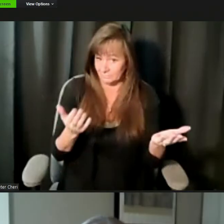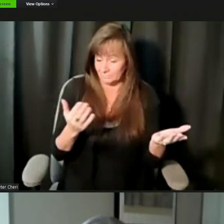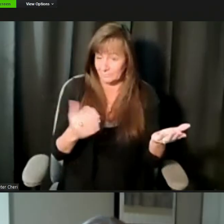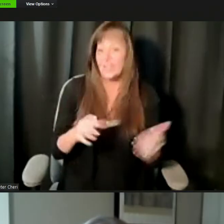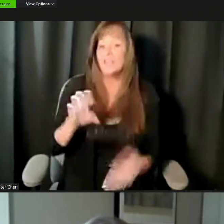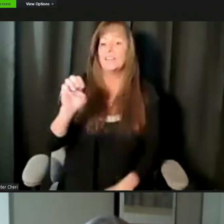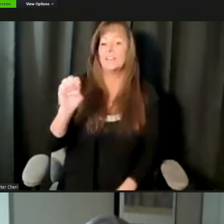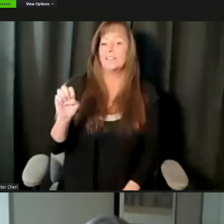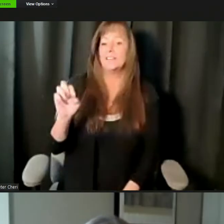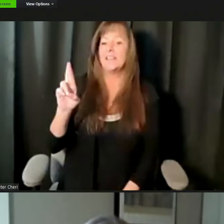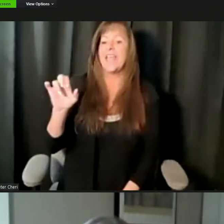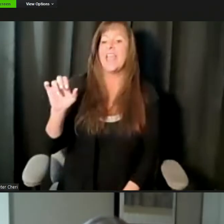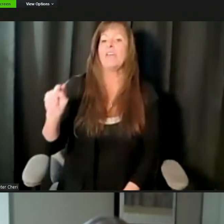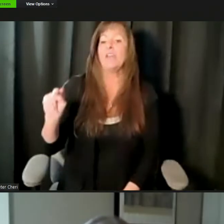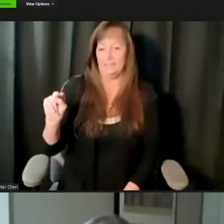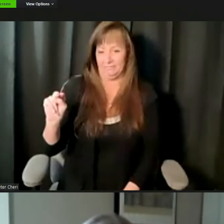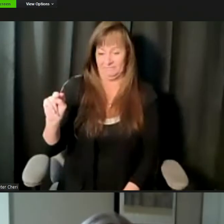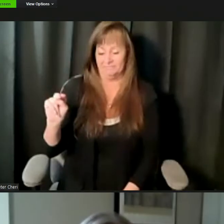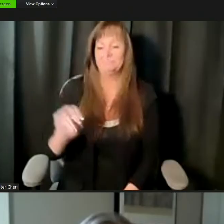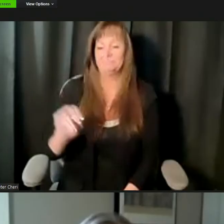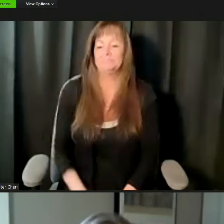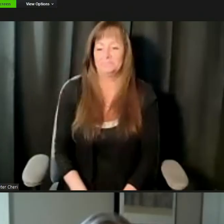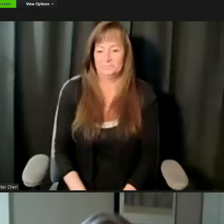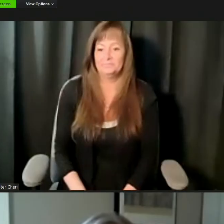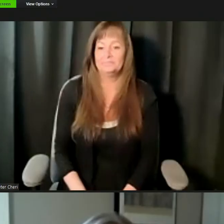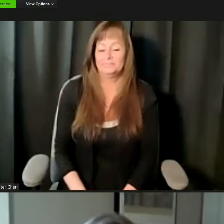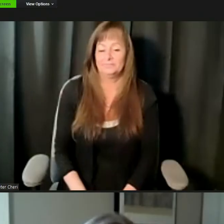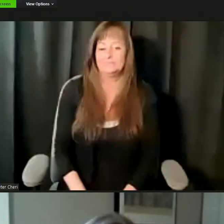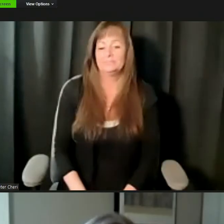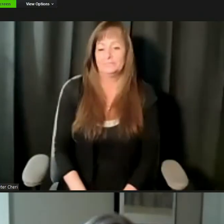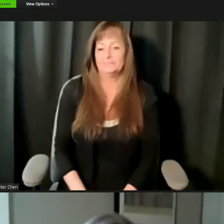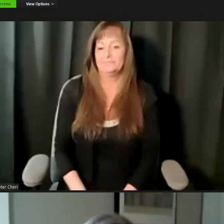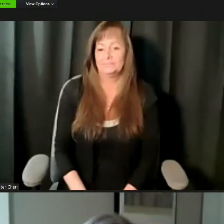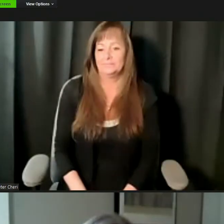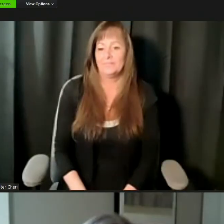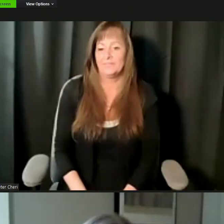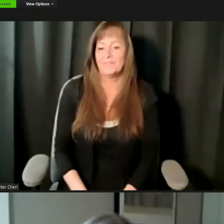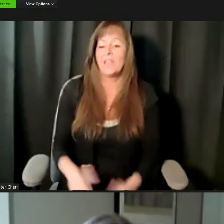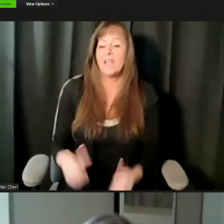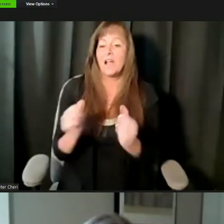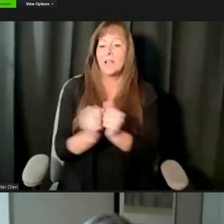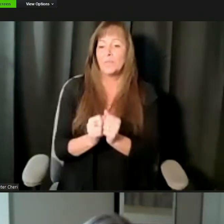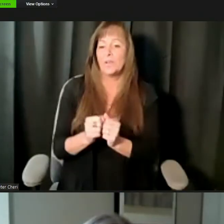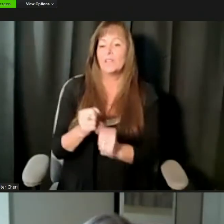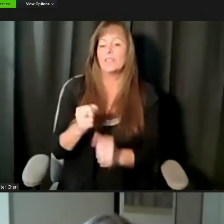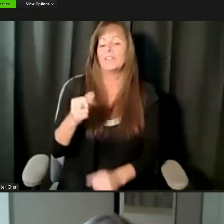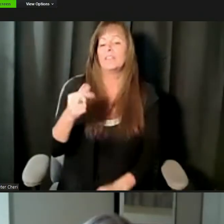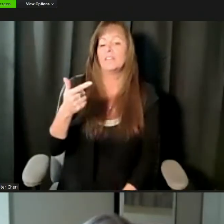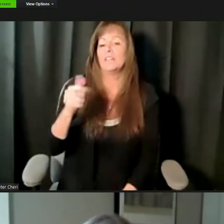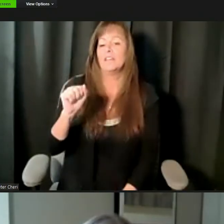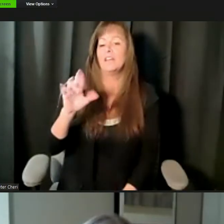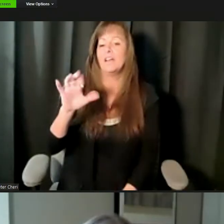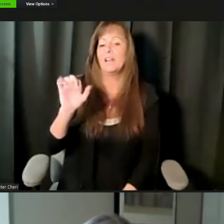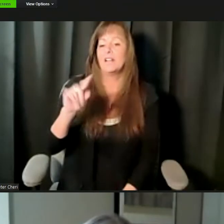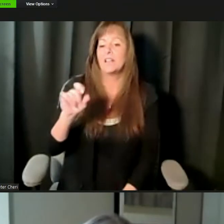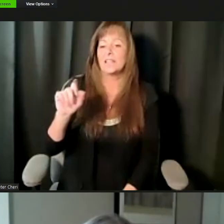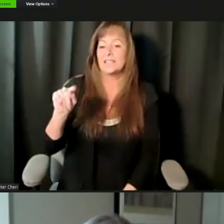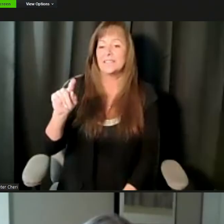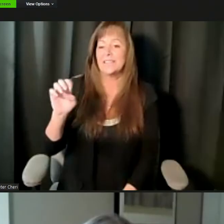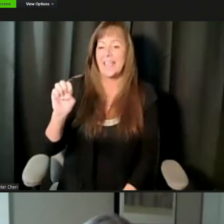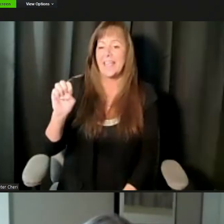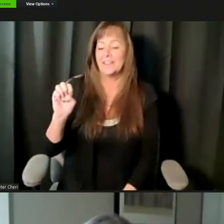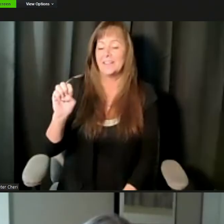Sorry, can you hear me now? Yes, we can. Great. Okay, this is Erin Prater with the Gazette in Denver and Colorado Springs. I'm wondering what you can